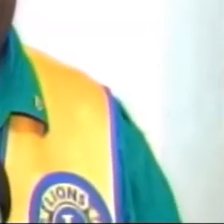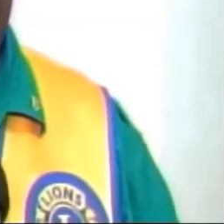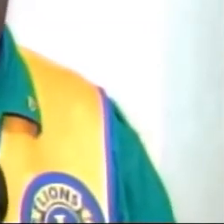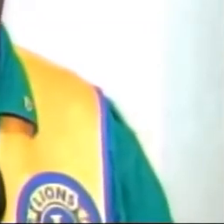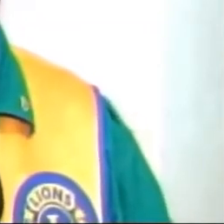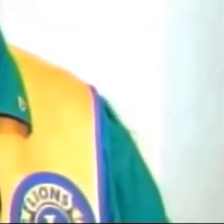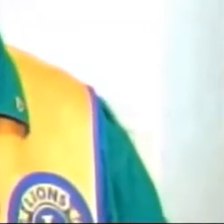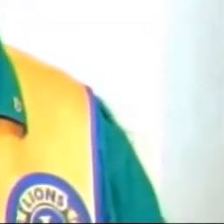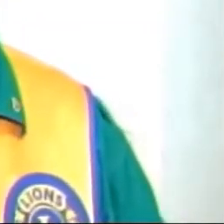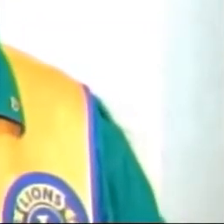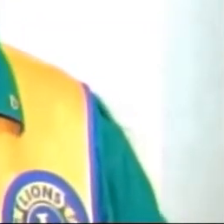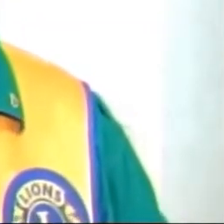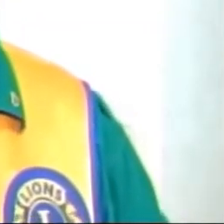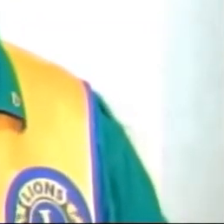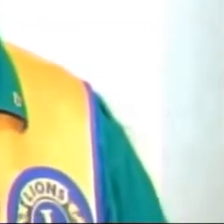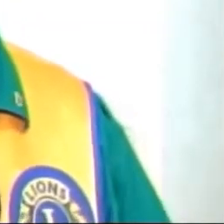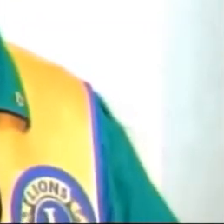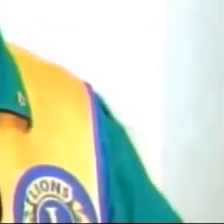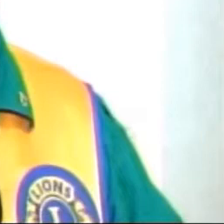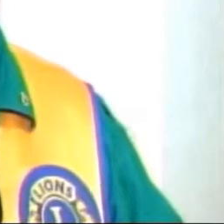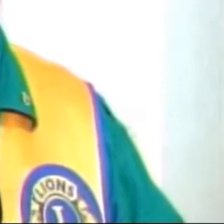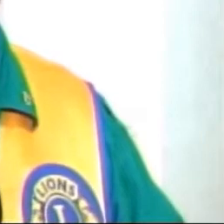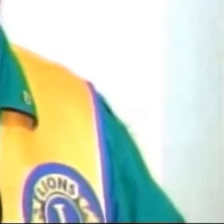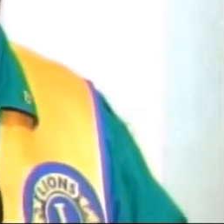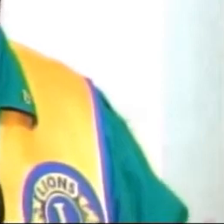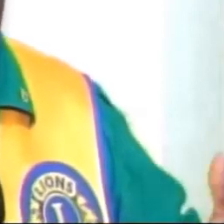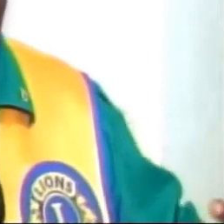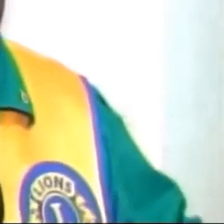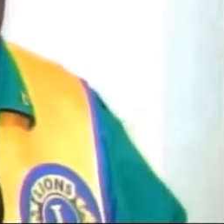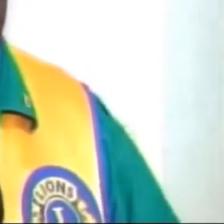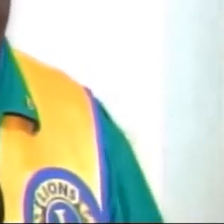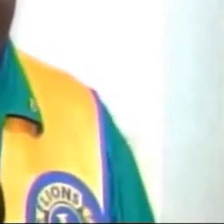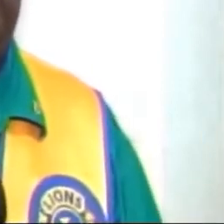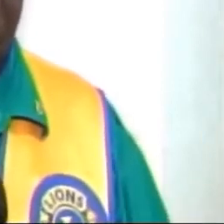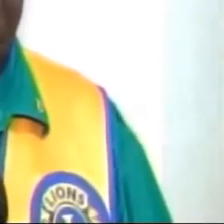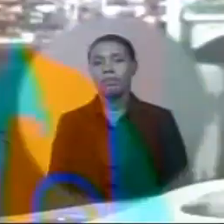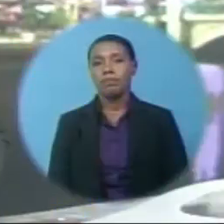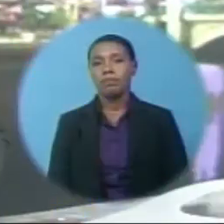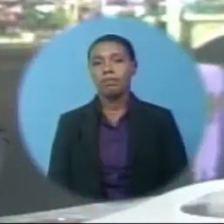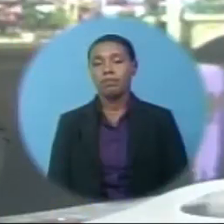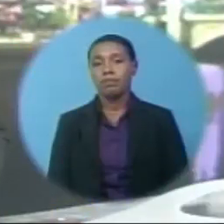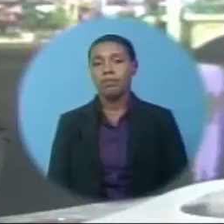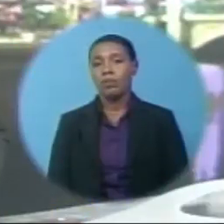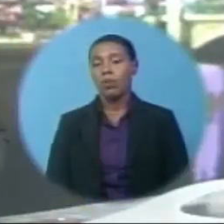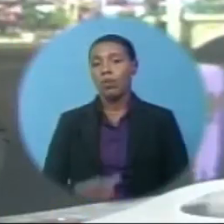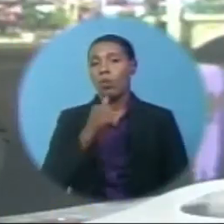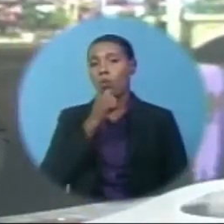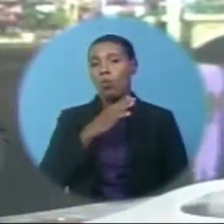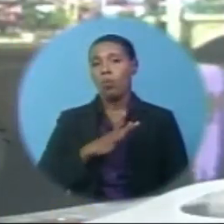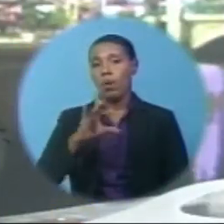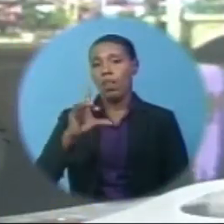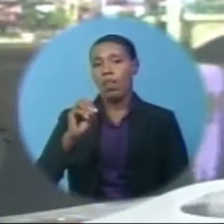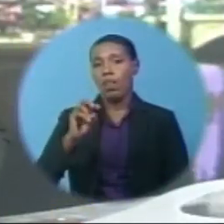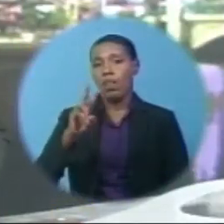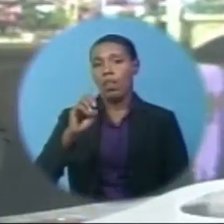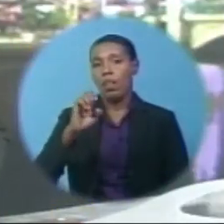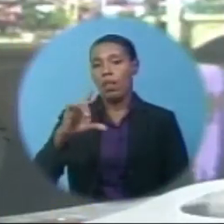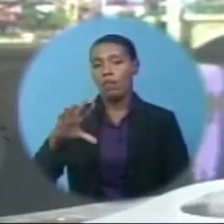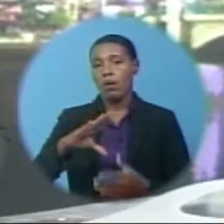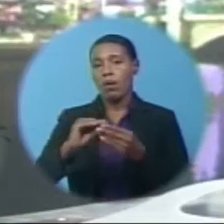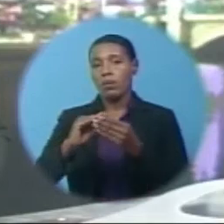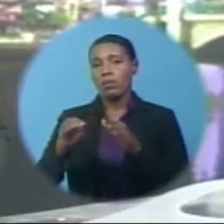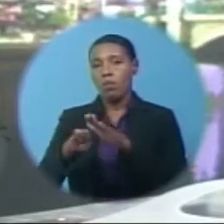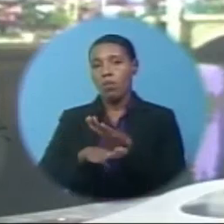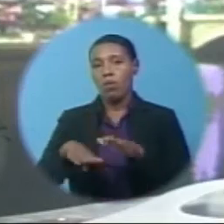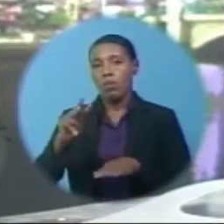for birthdays, you know, it's something that is more tangible. And Brenda Grosvenor Lovell, the under matron